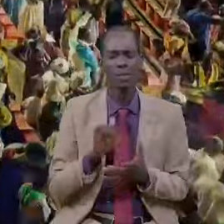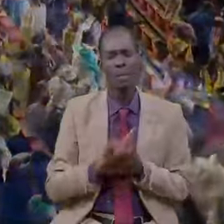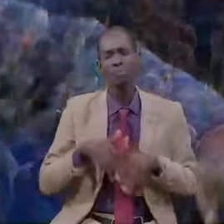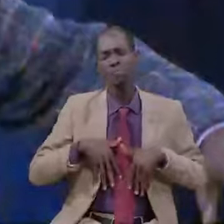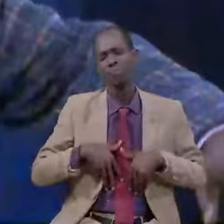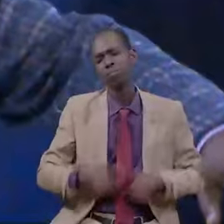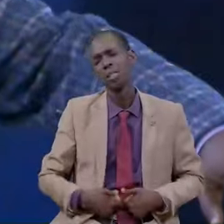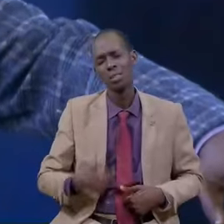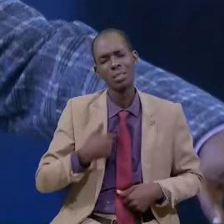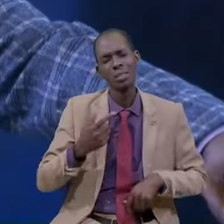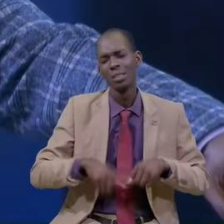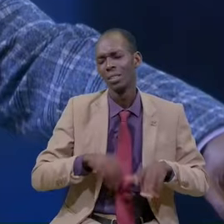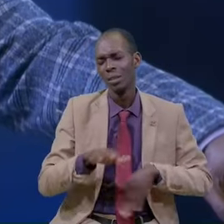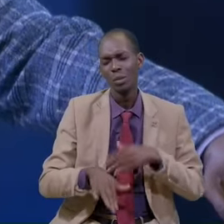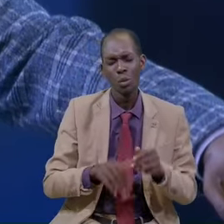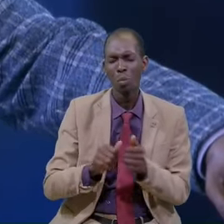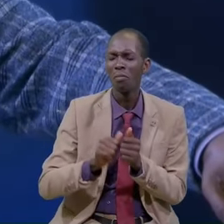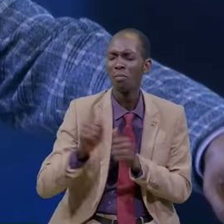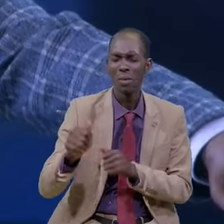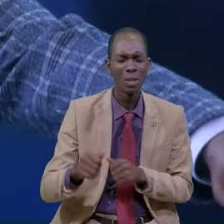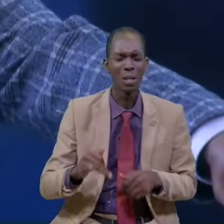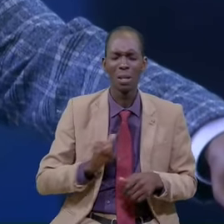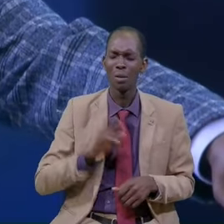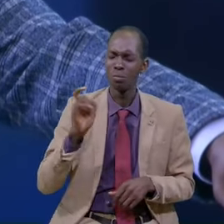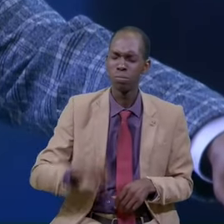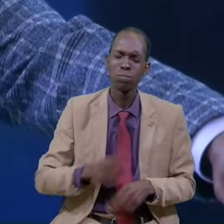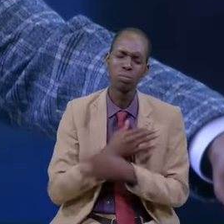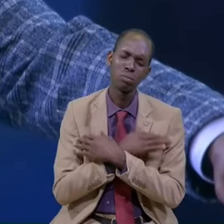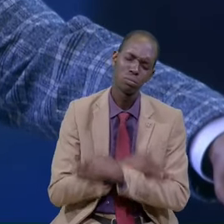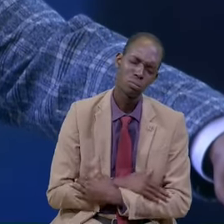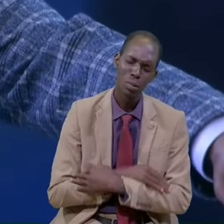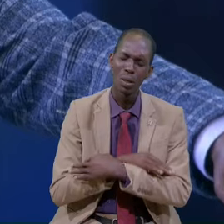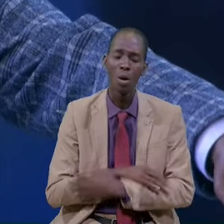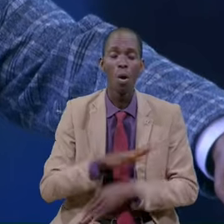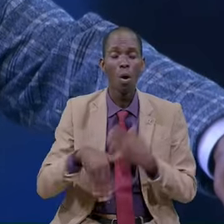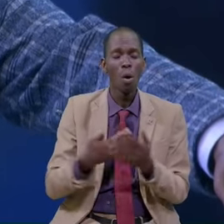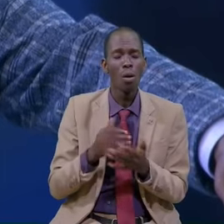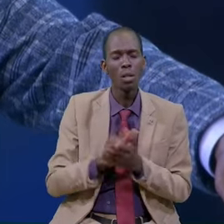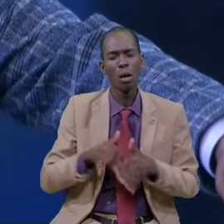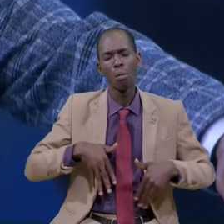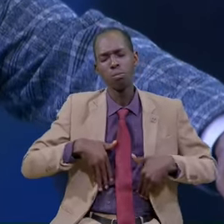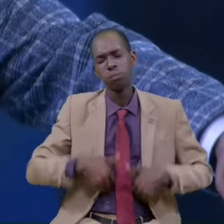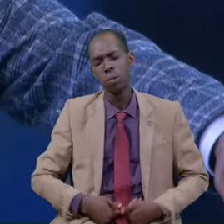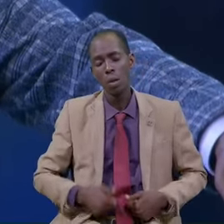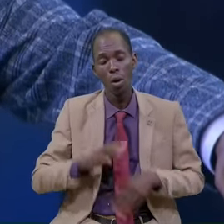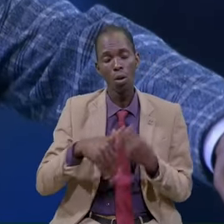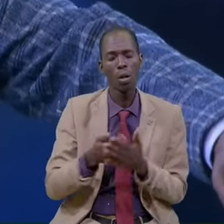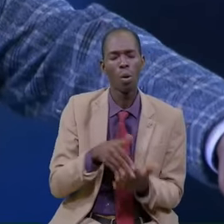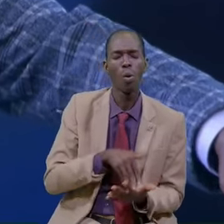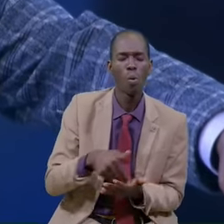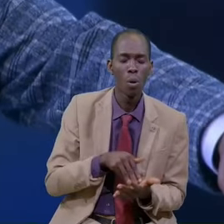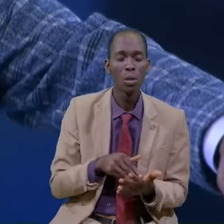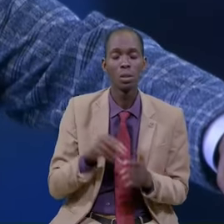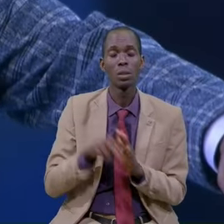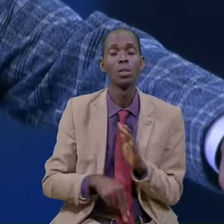I canot walk I have have to rest the hardness all the weak Lord I pray